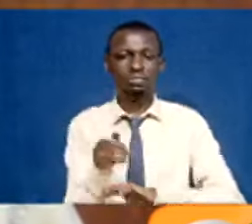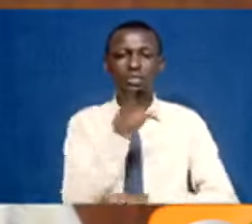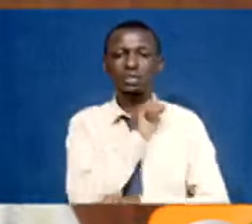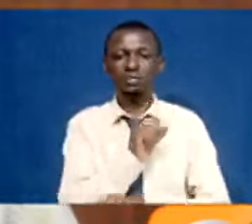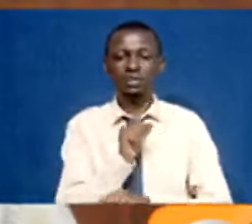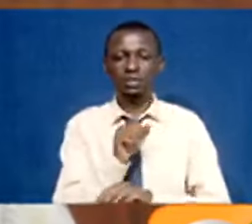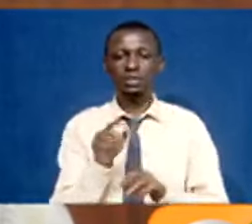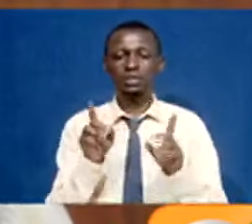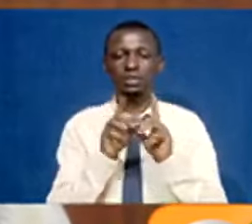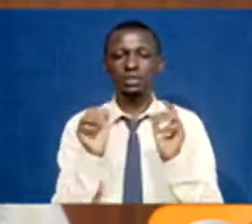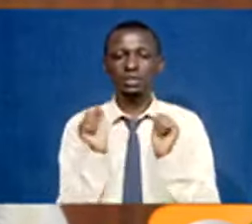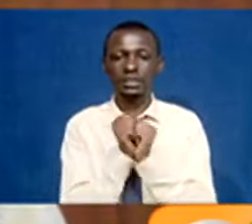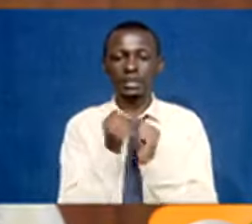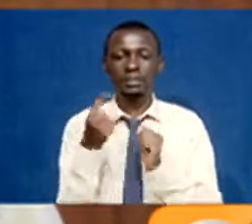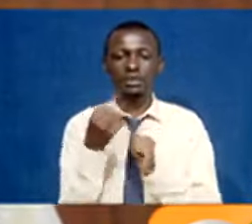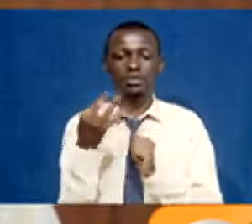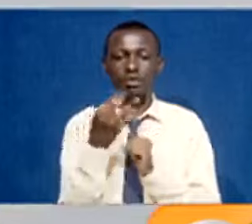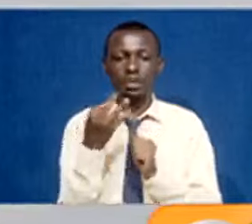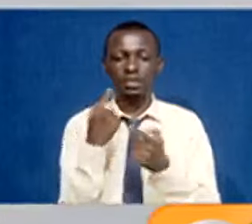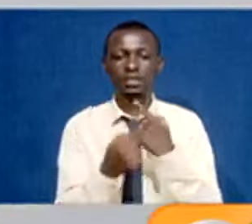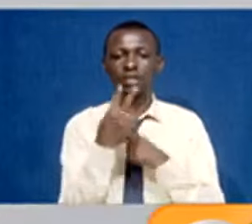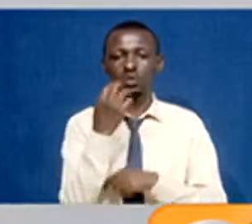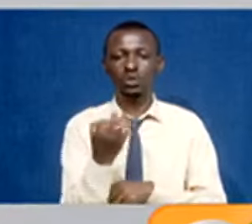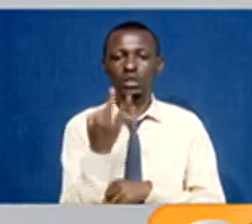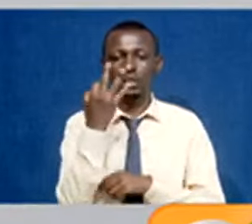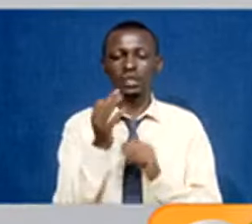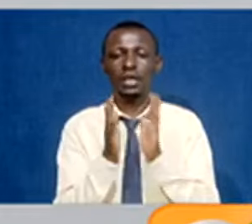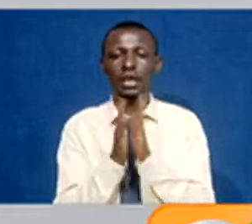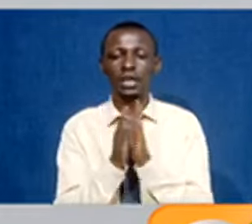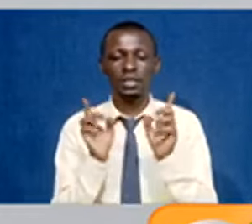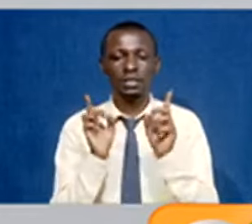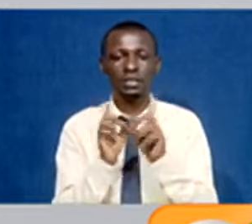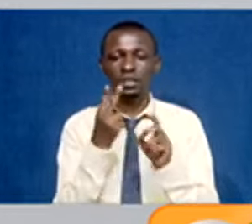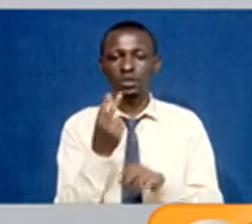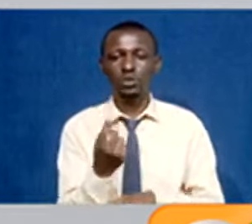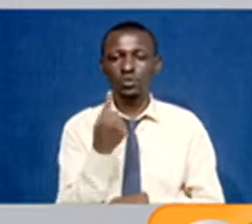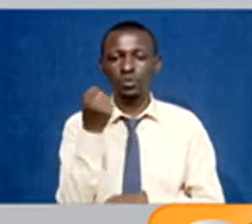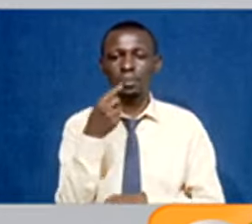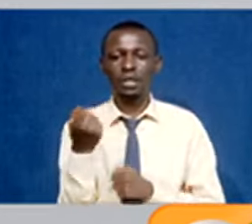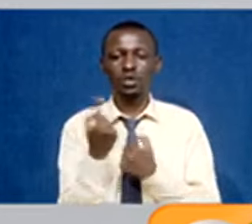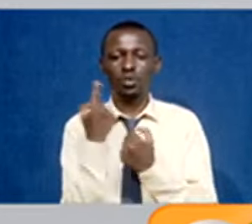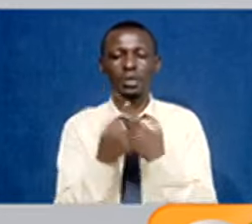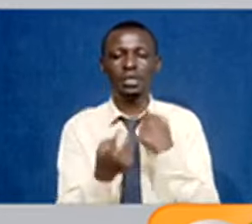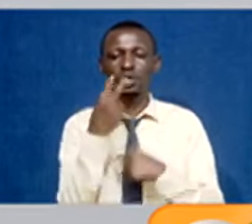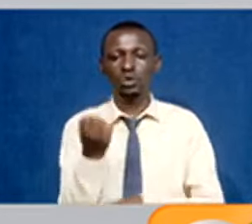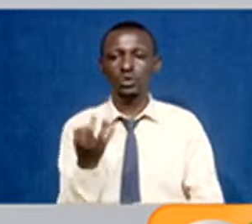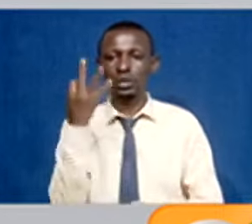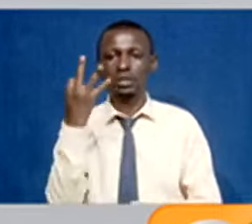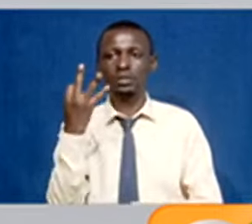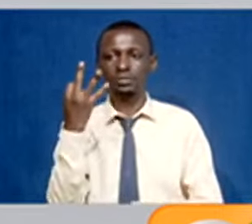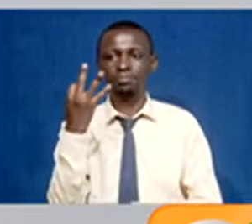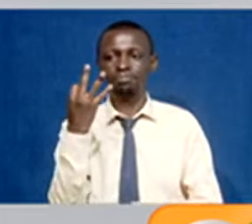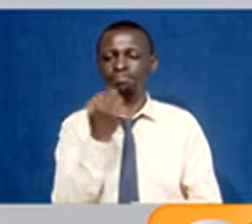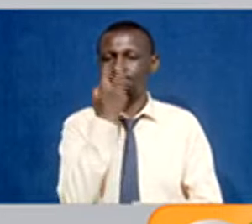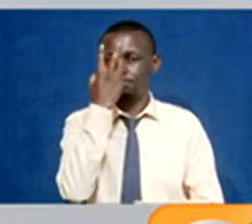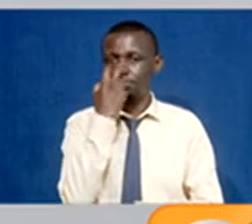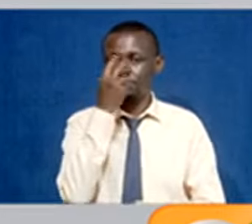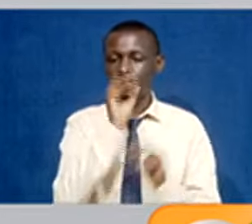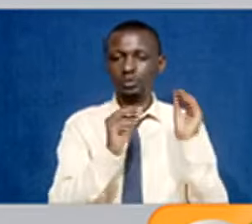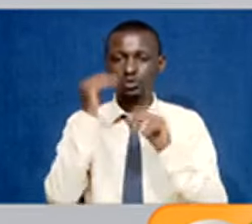of March 2023 and the 21st of November 2023. The accused appeared in court